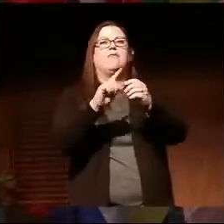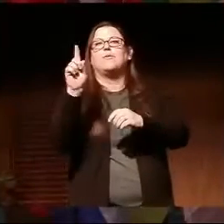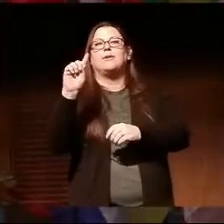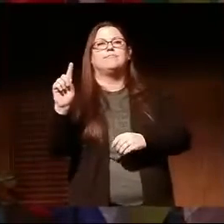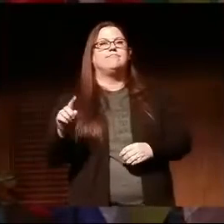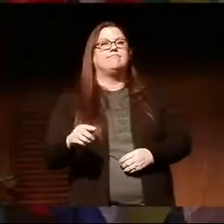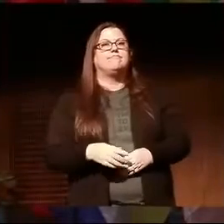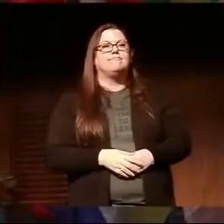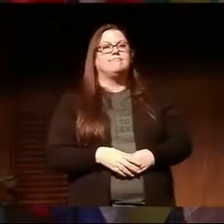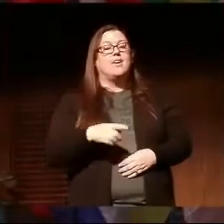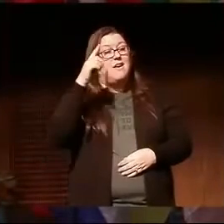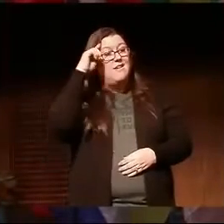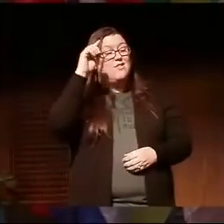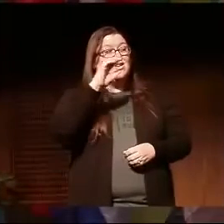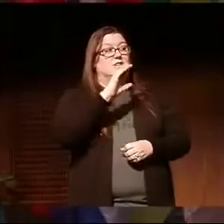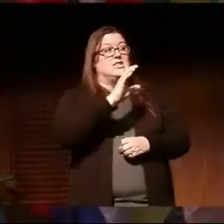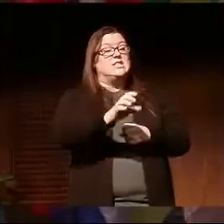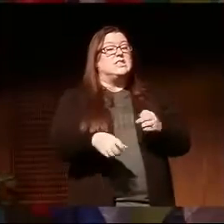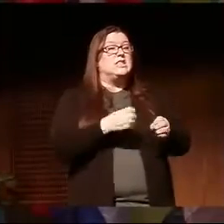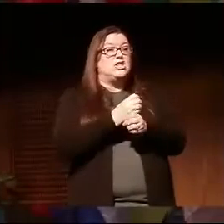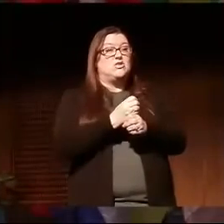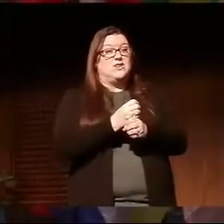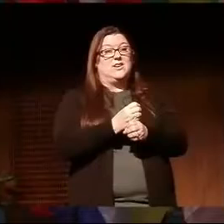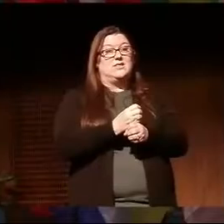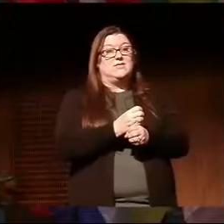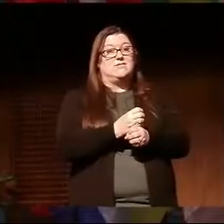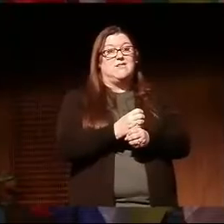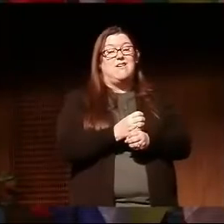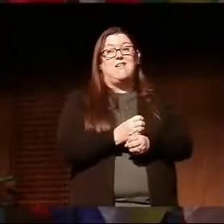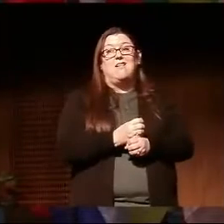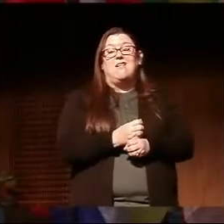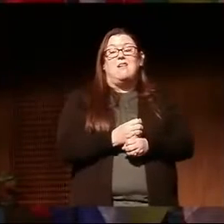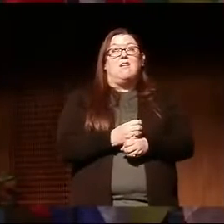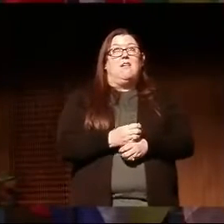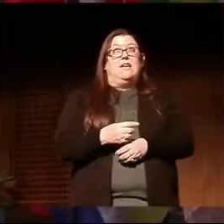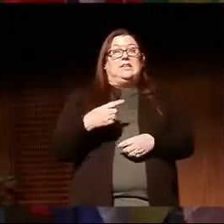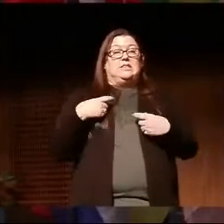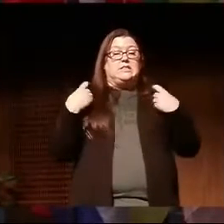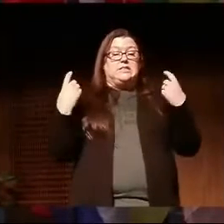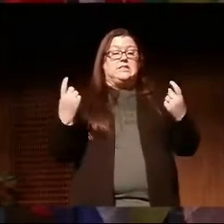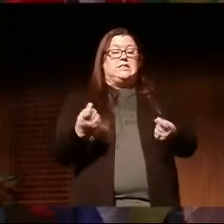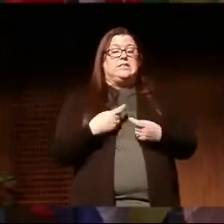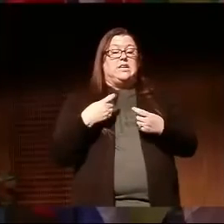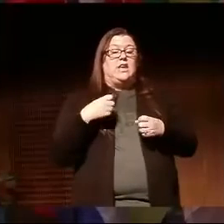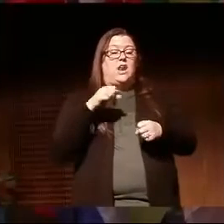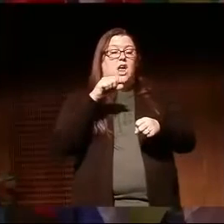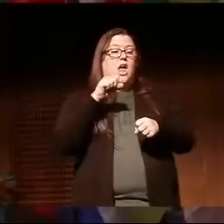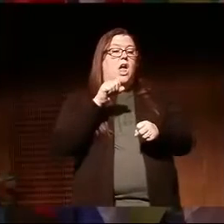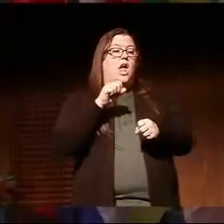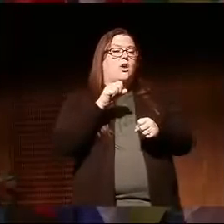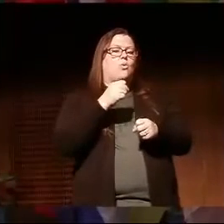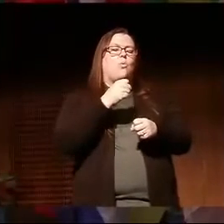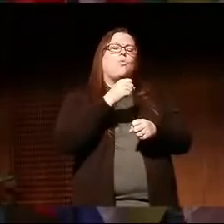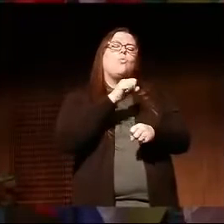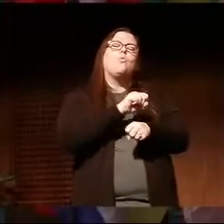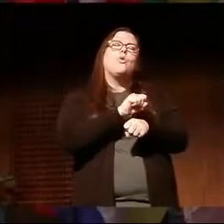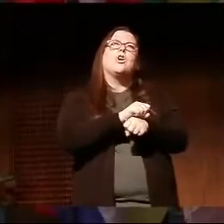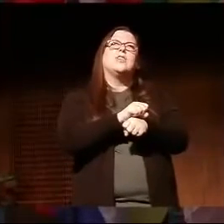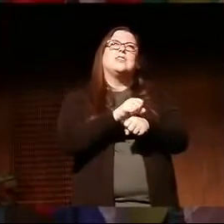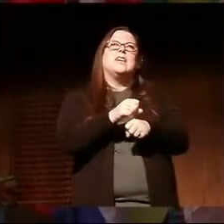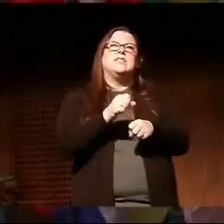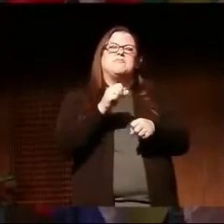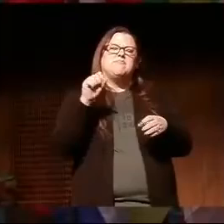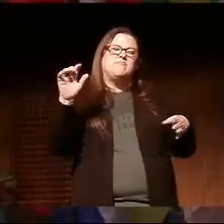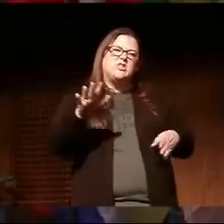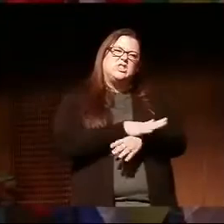For centuries, for millennia, sin had worked its destructive work